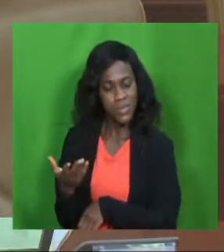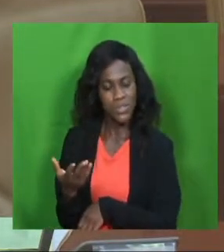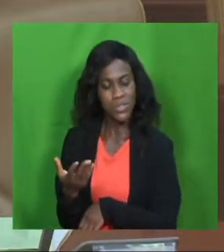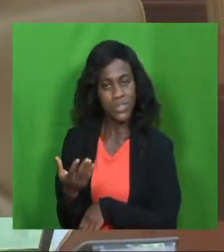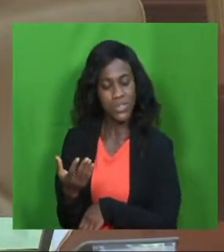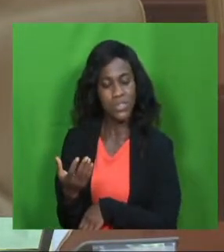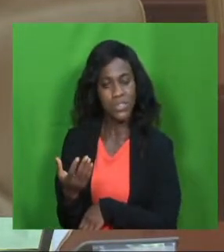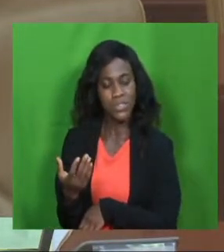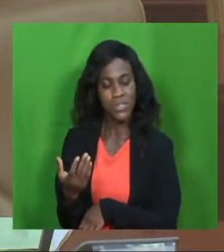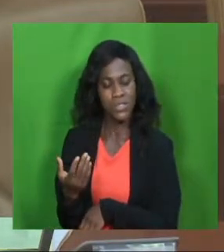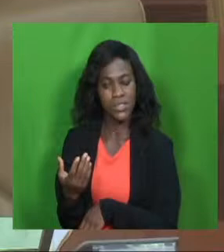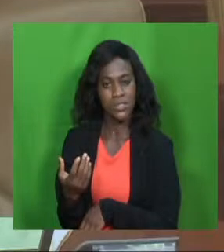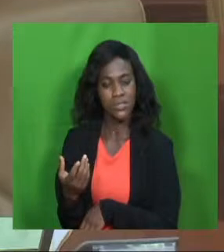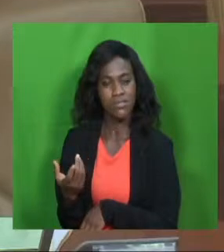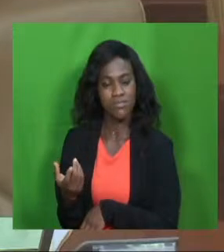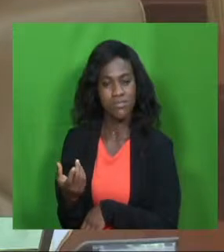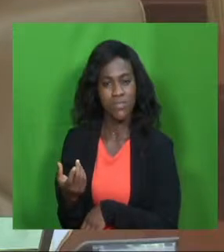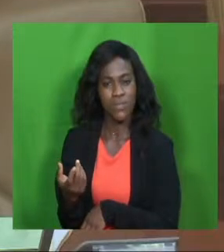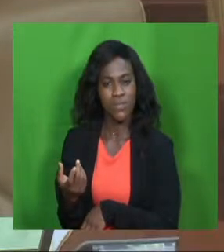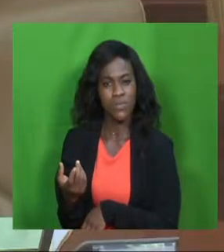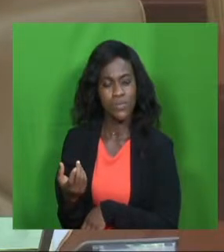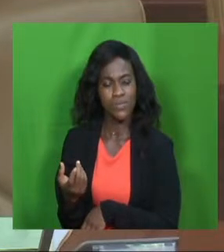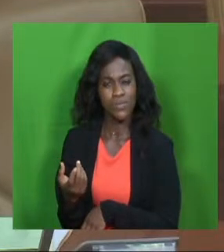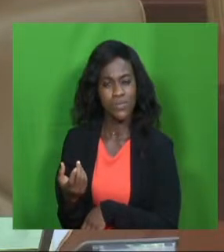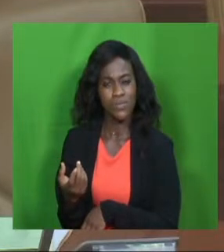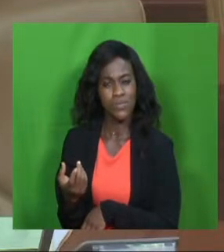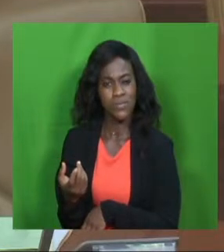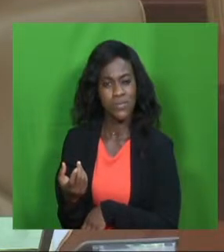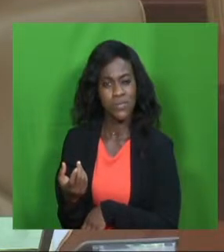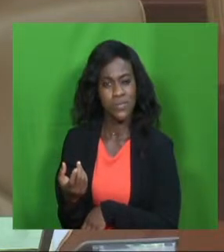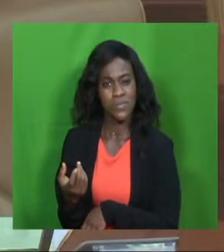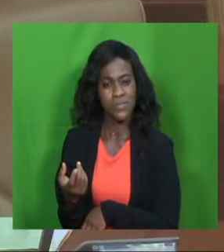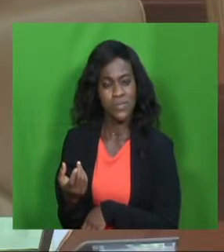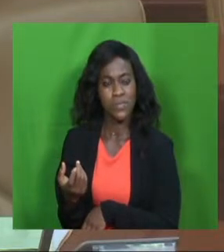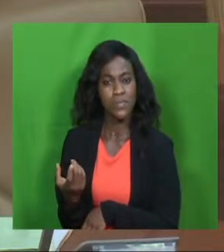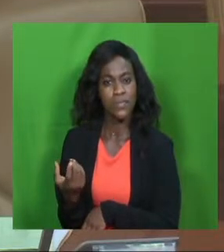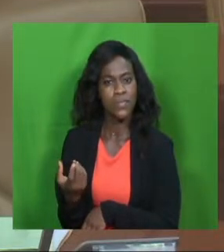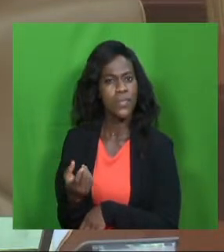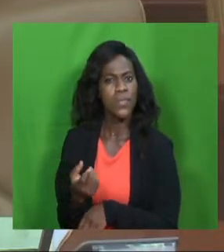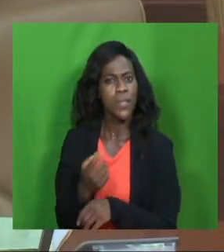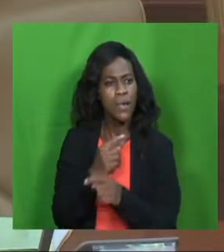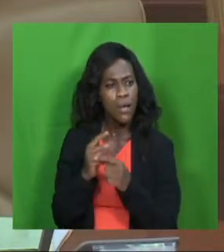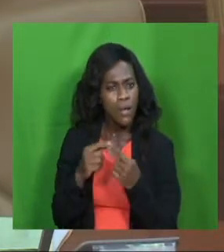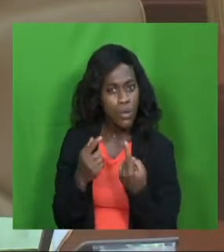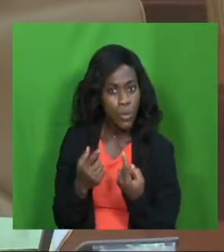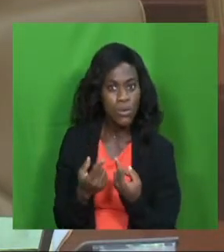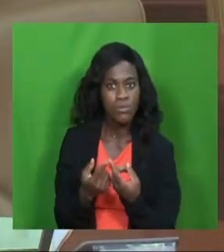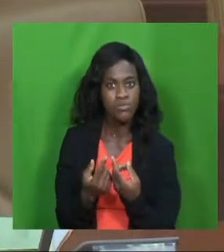related to the safety